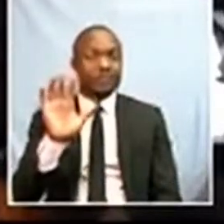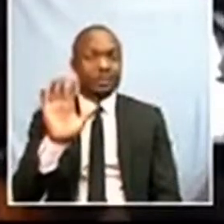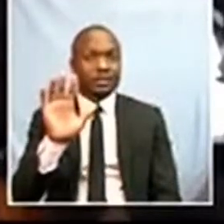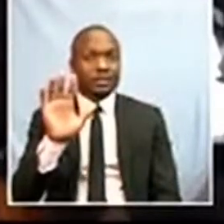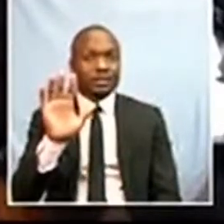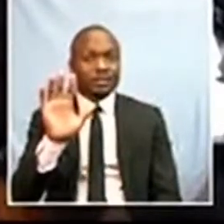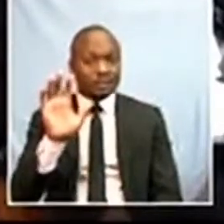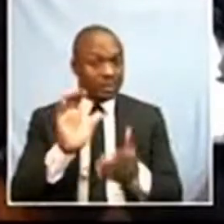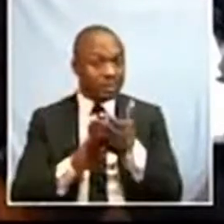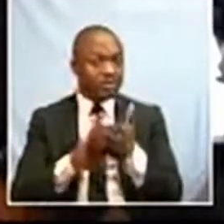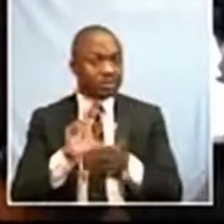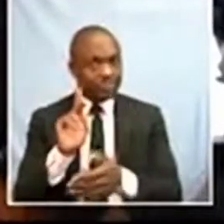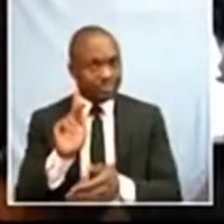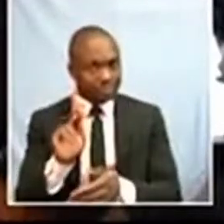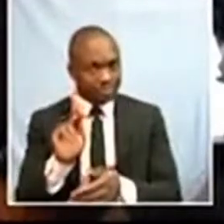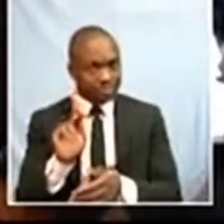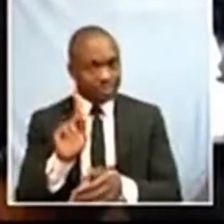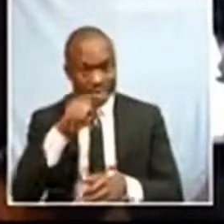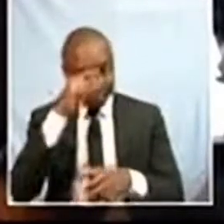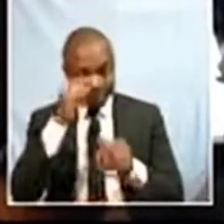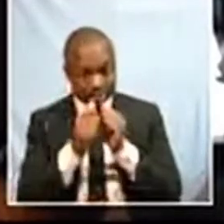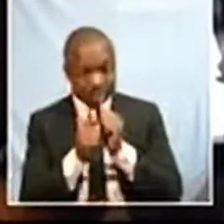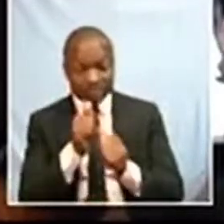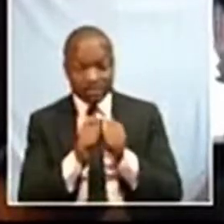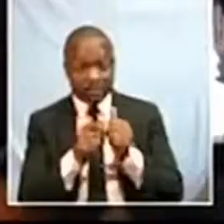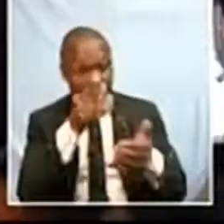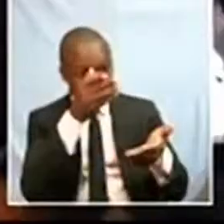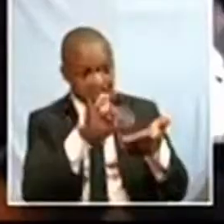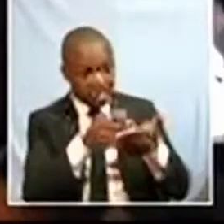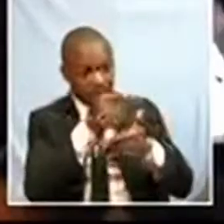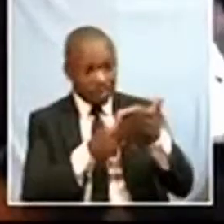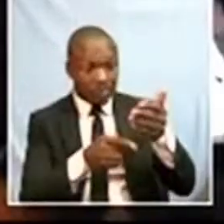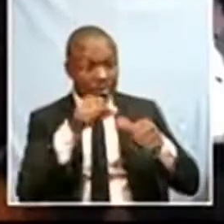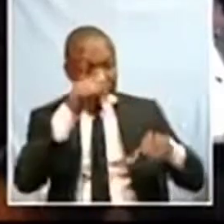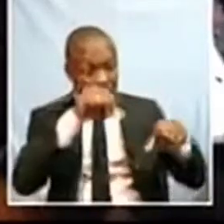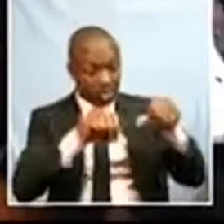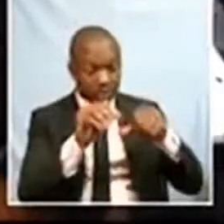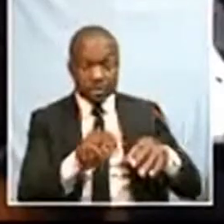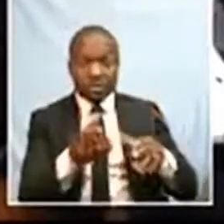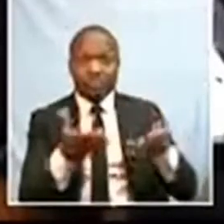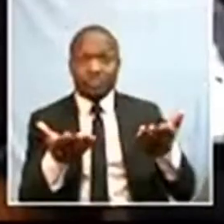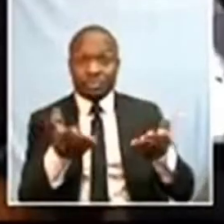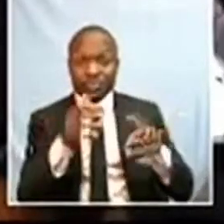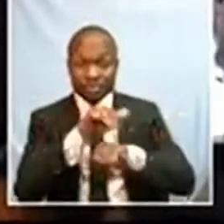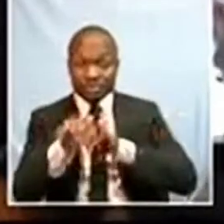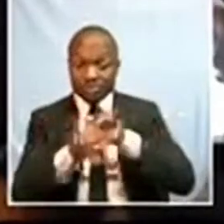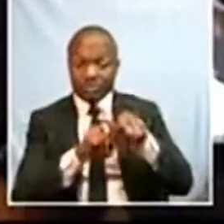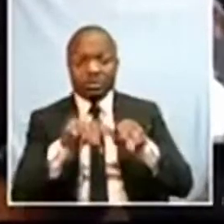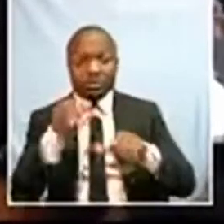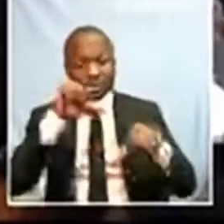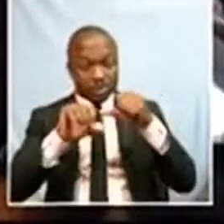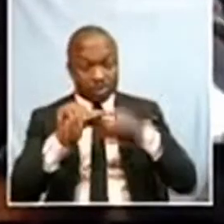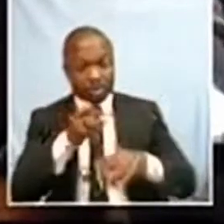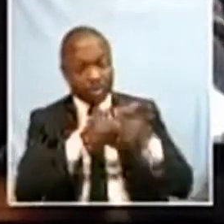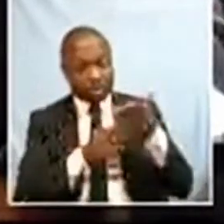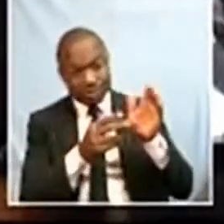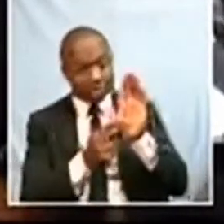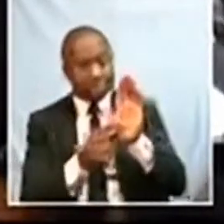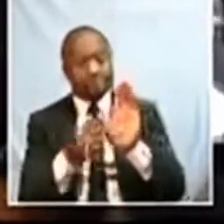685,000 kwacha. And also, because here what the auditors, maybe you misled the auditors, because what is described